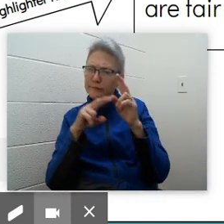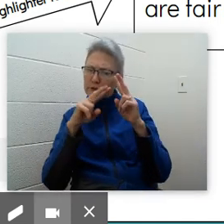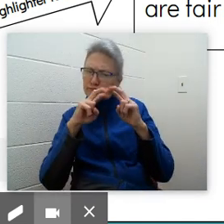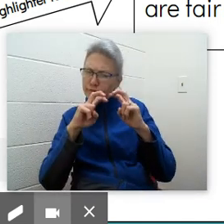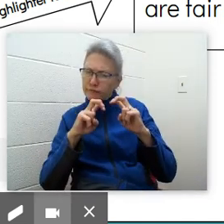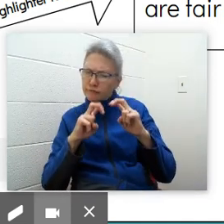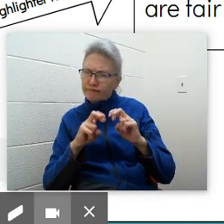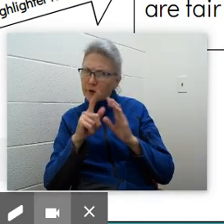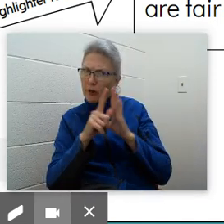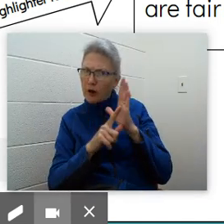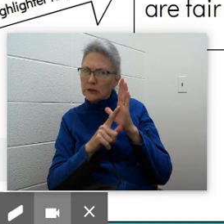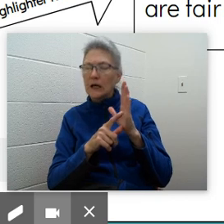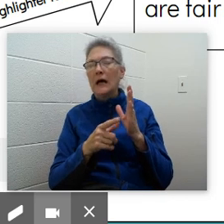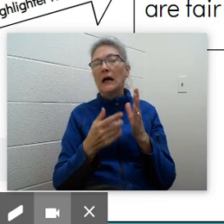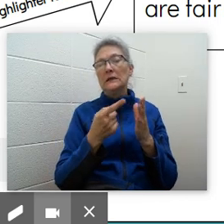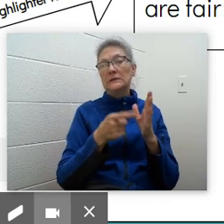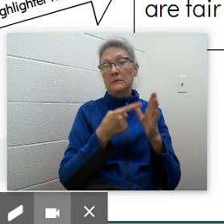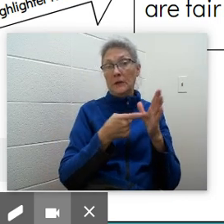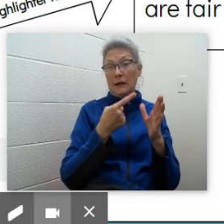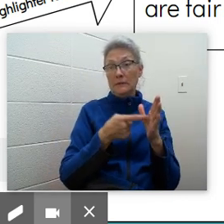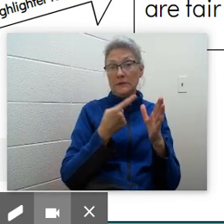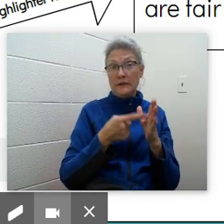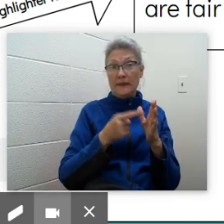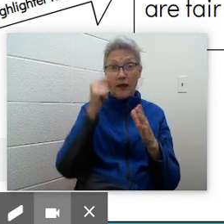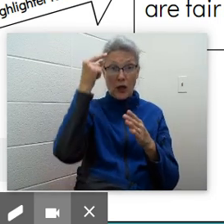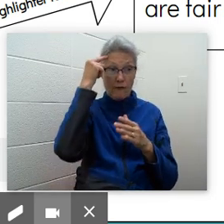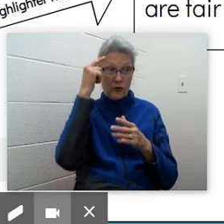other states, the governor appoints judges.